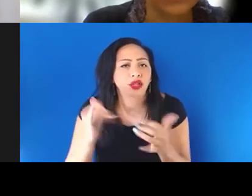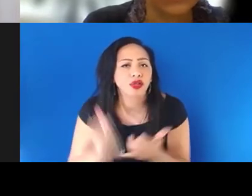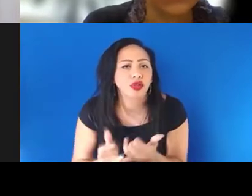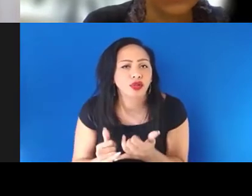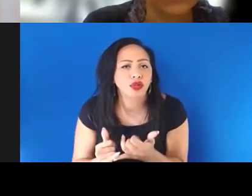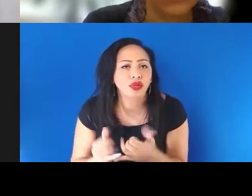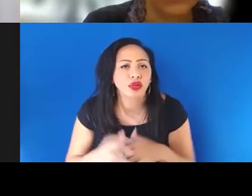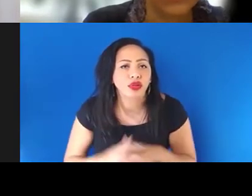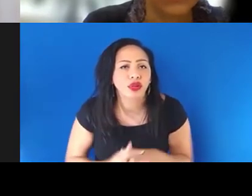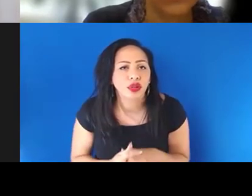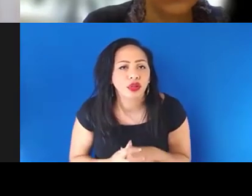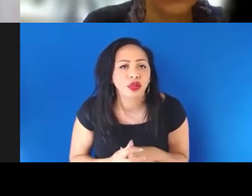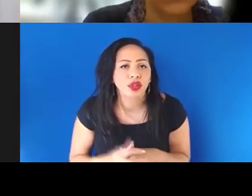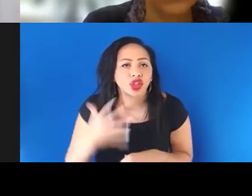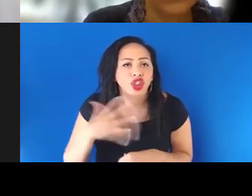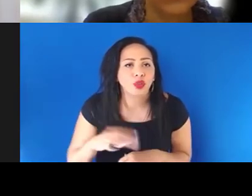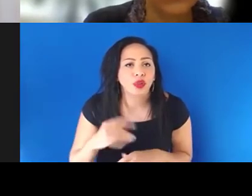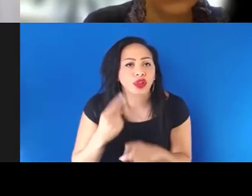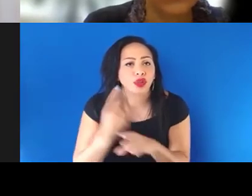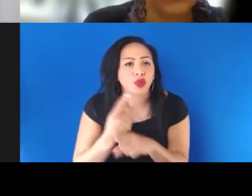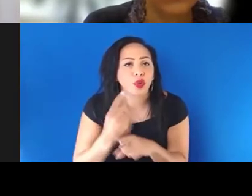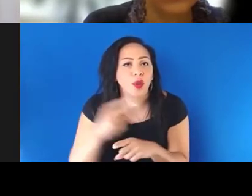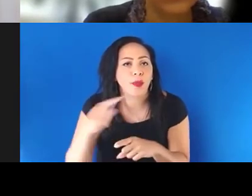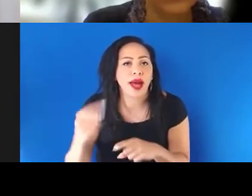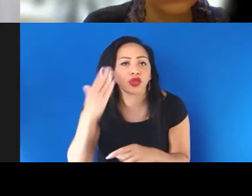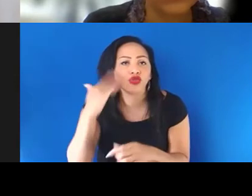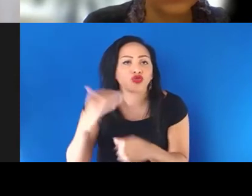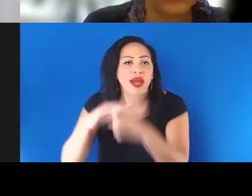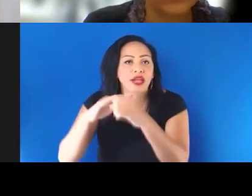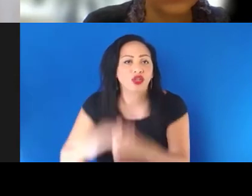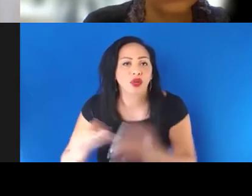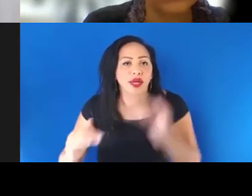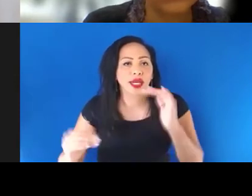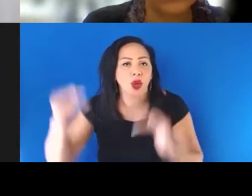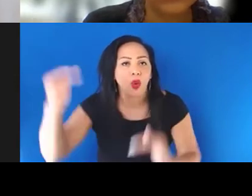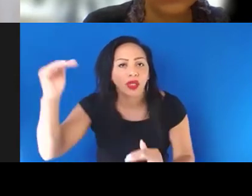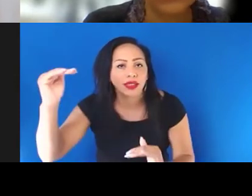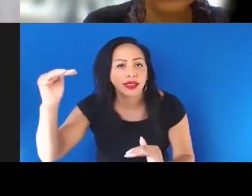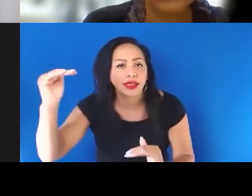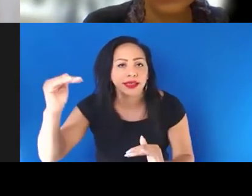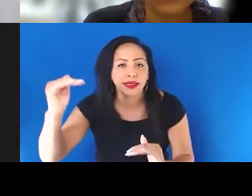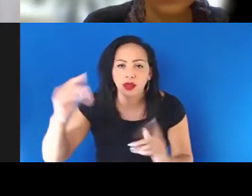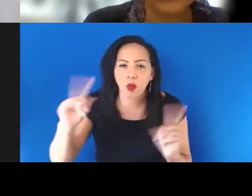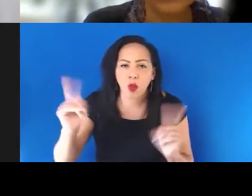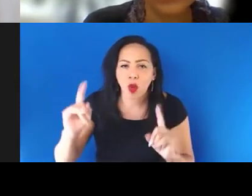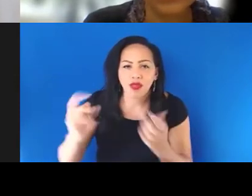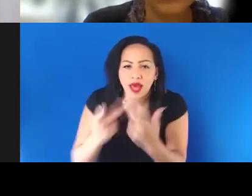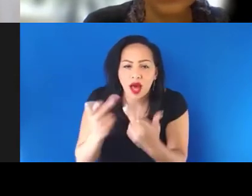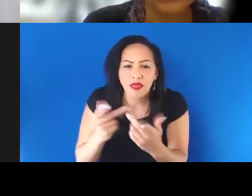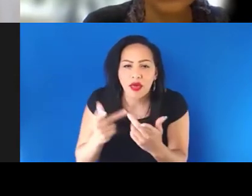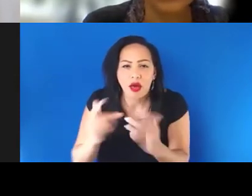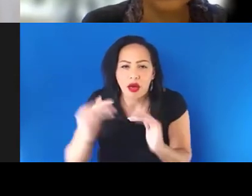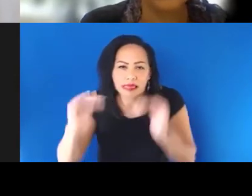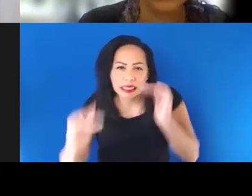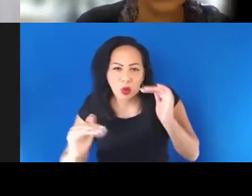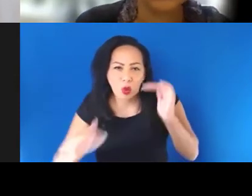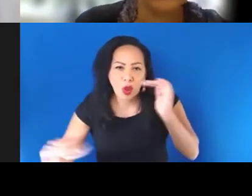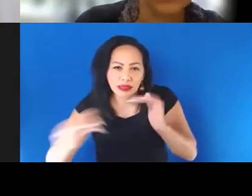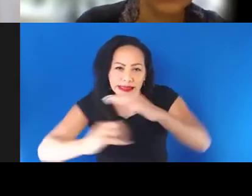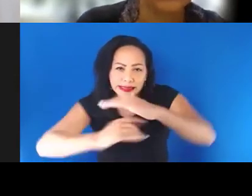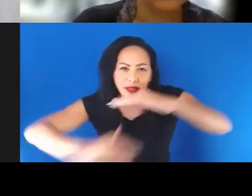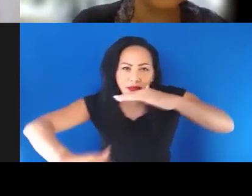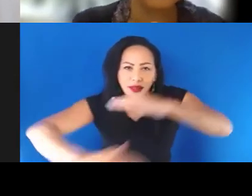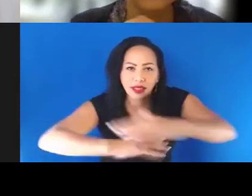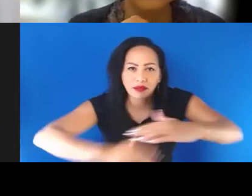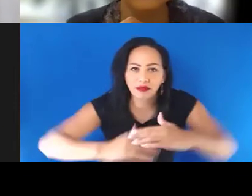I'd like to invite Natalie and Joanne to perhaps give us a 30-second roundup of